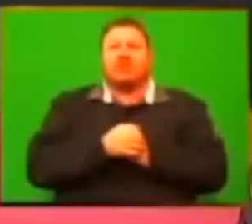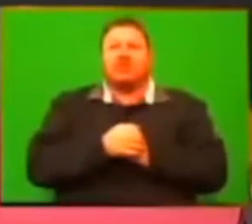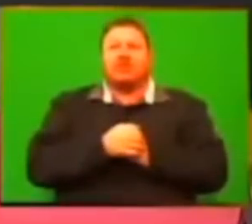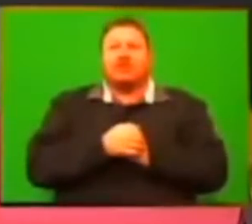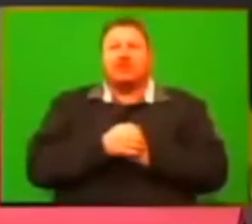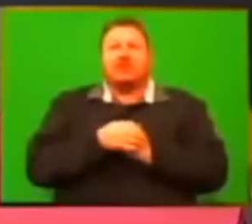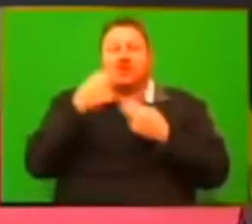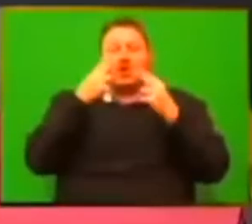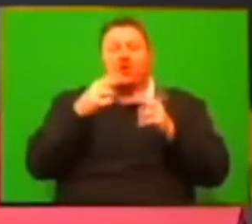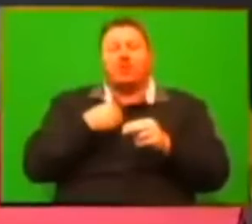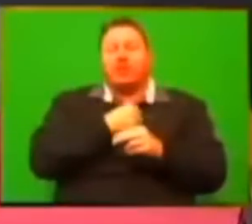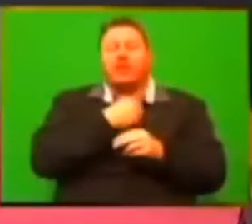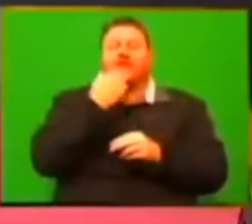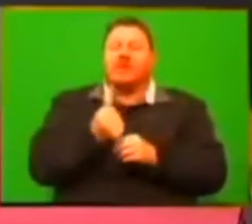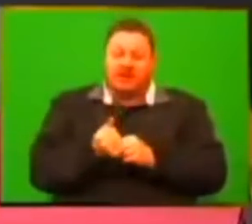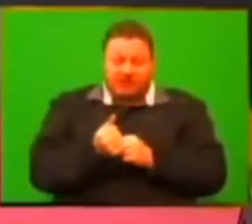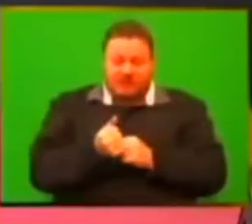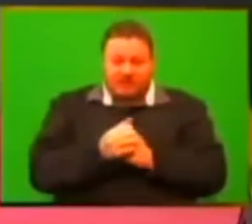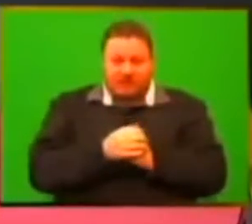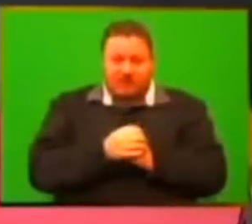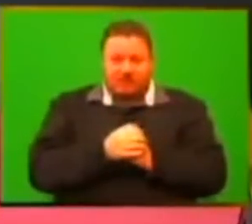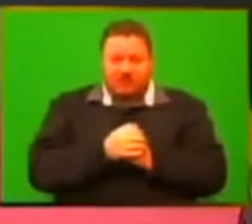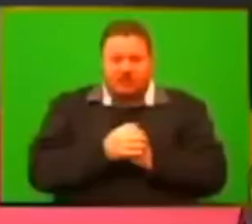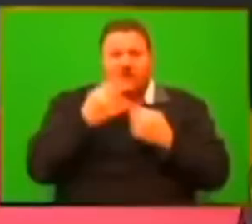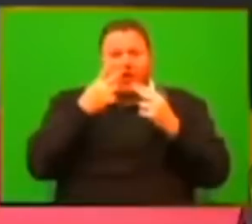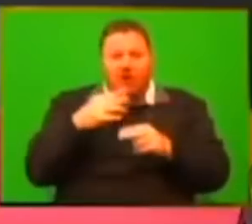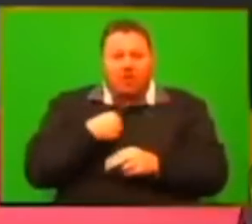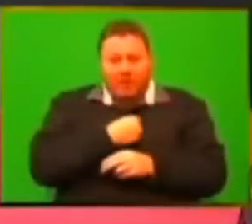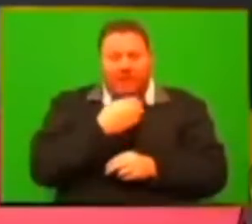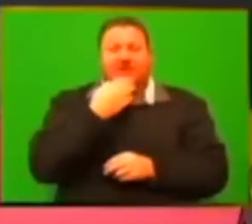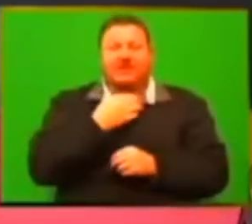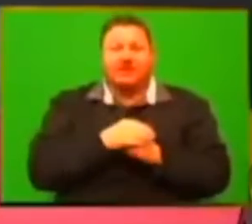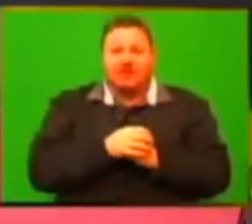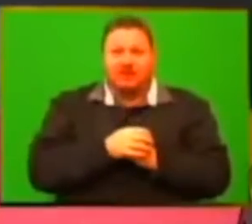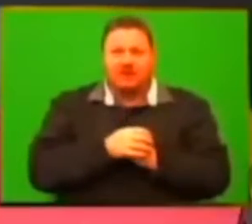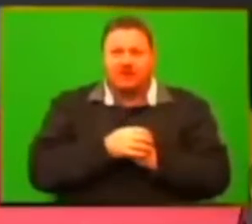Honorable members, please, can you? Honorable members,